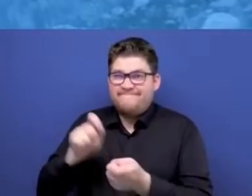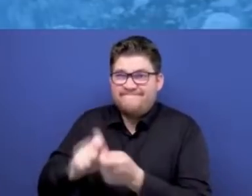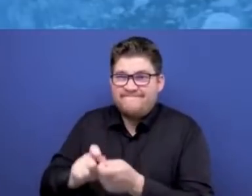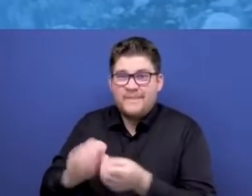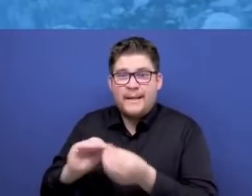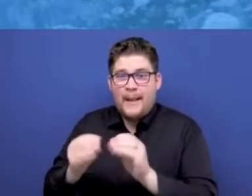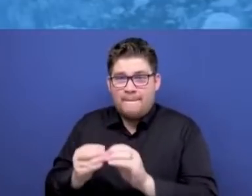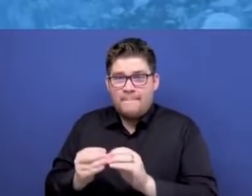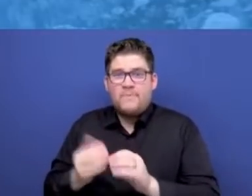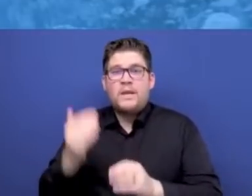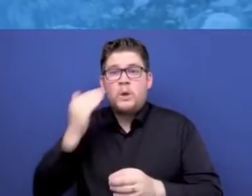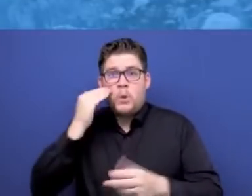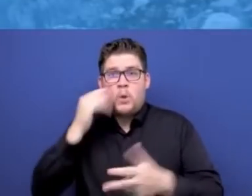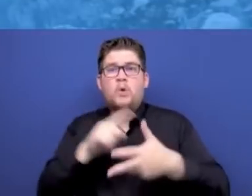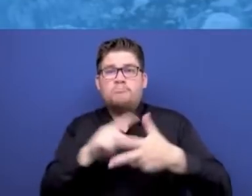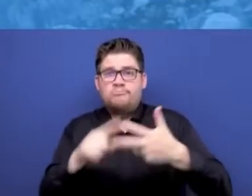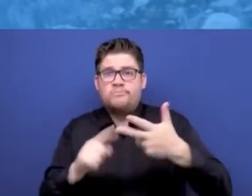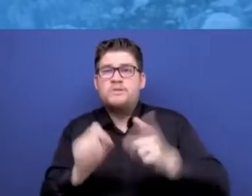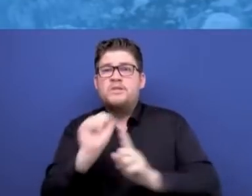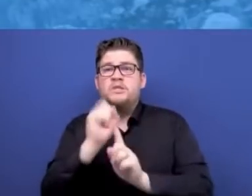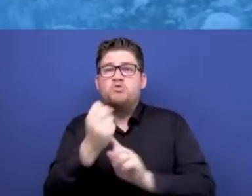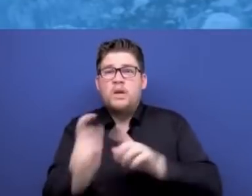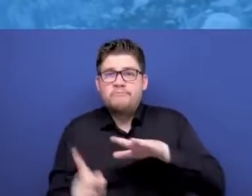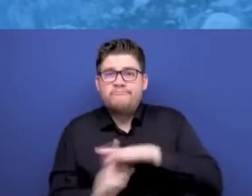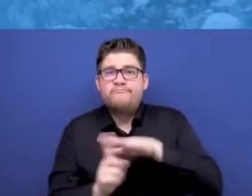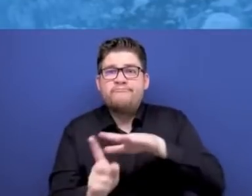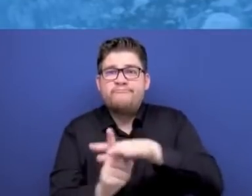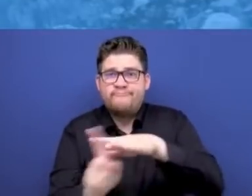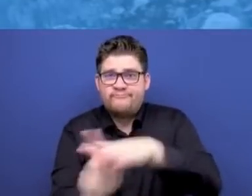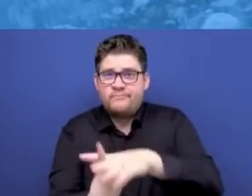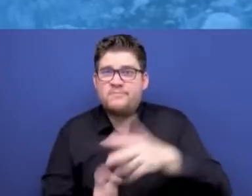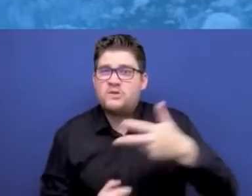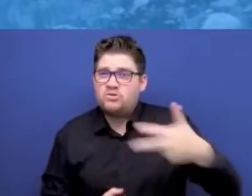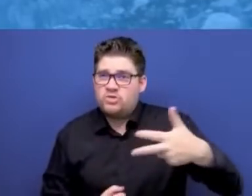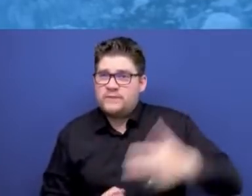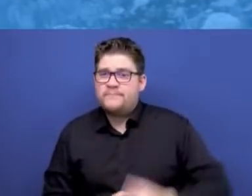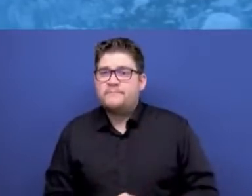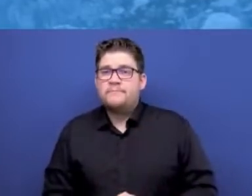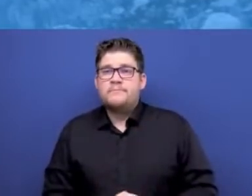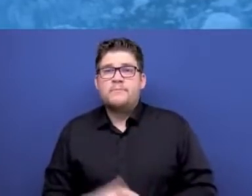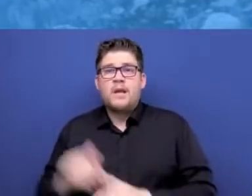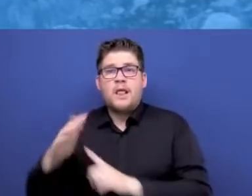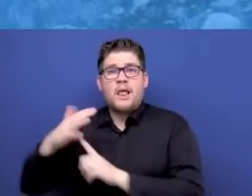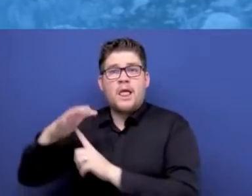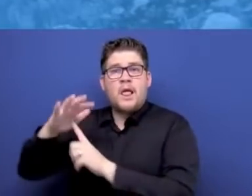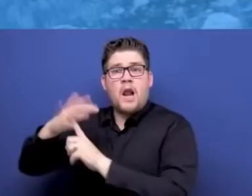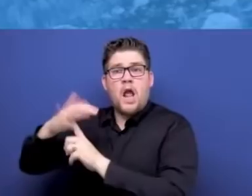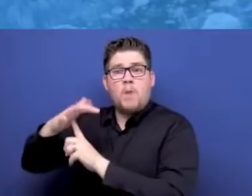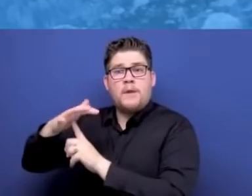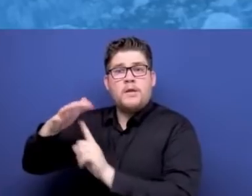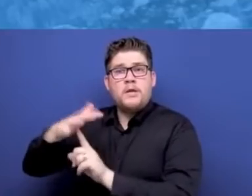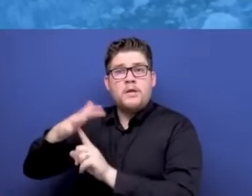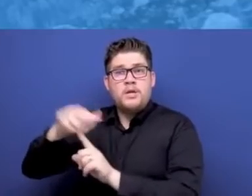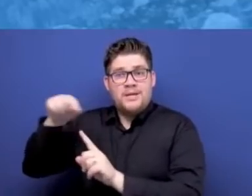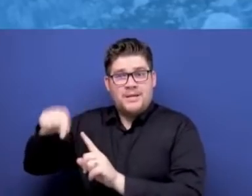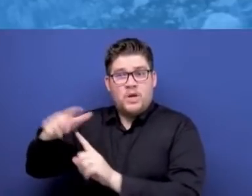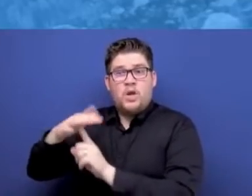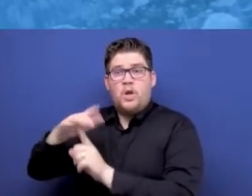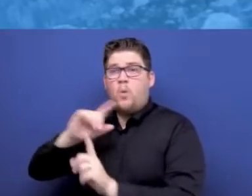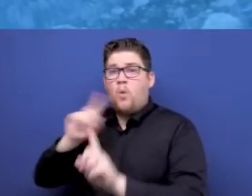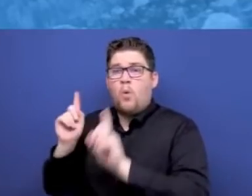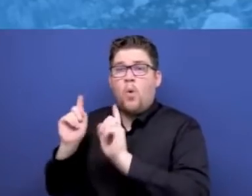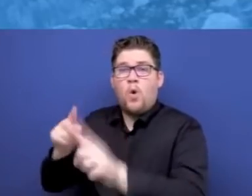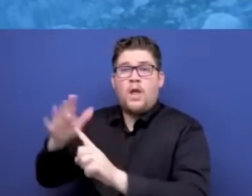we had to divert our resources, either on the ground or in the air, to assist